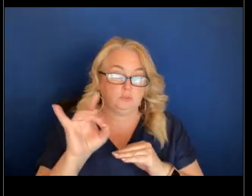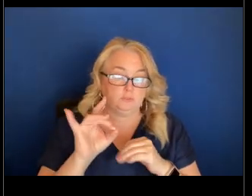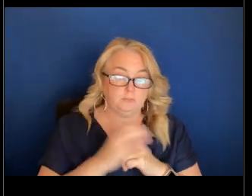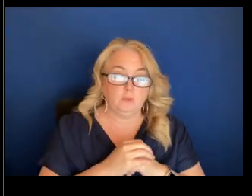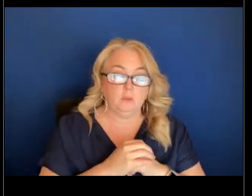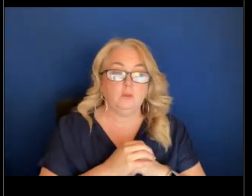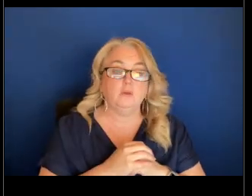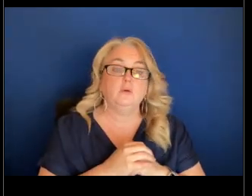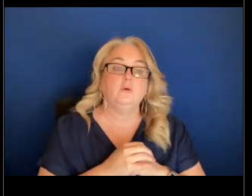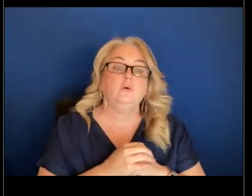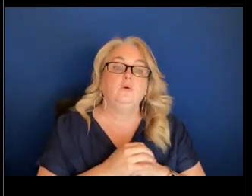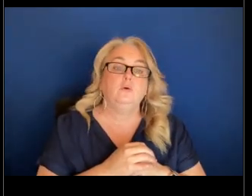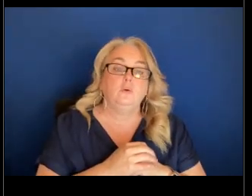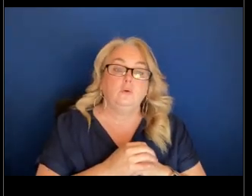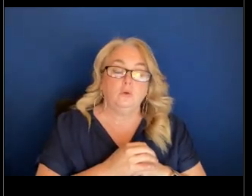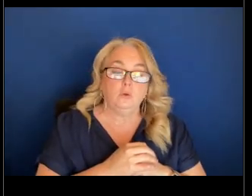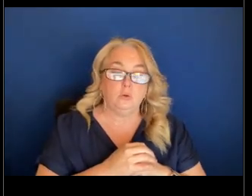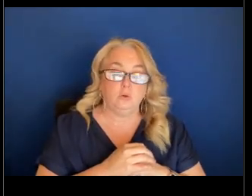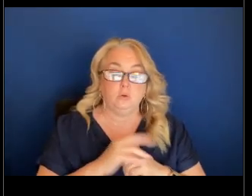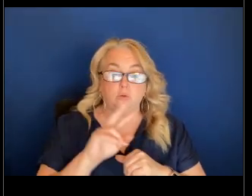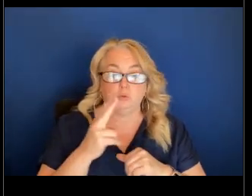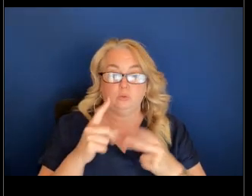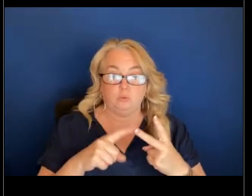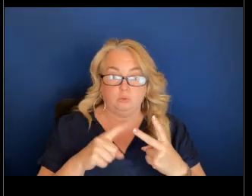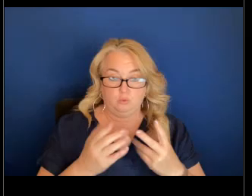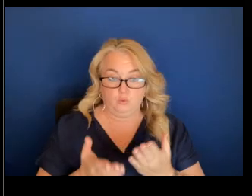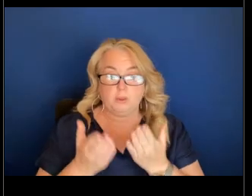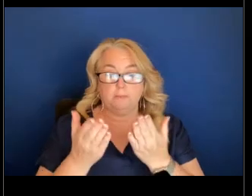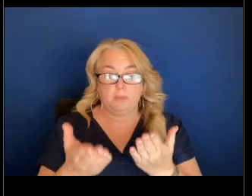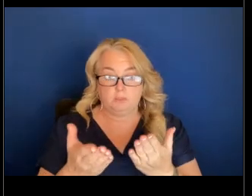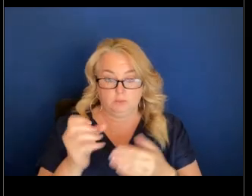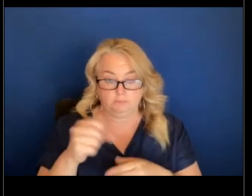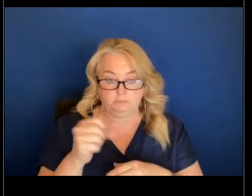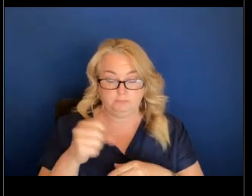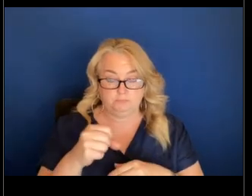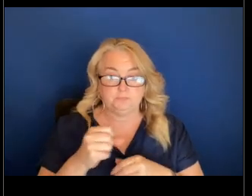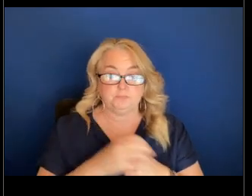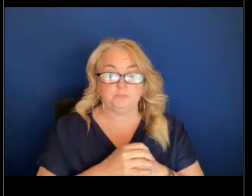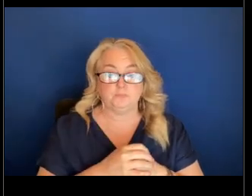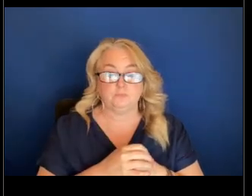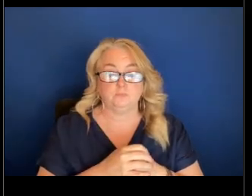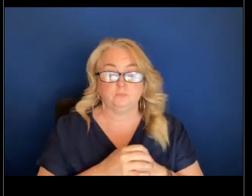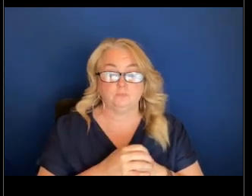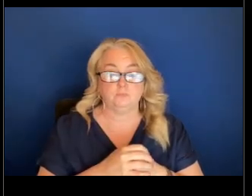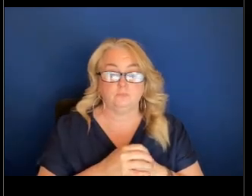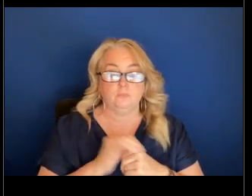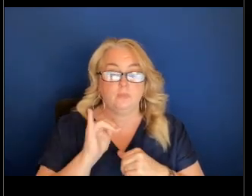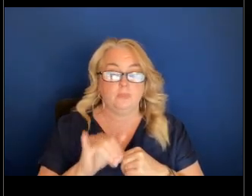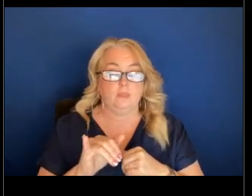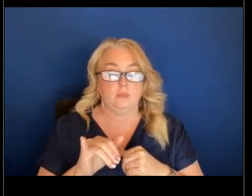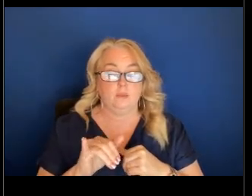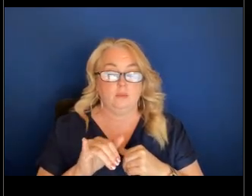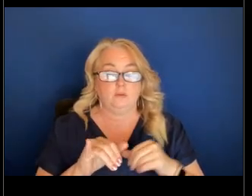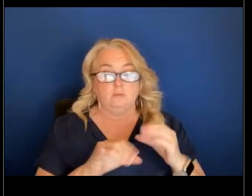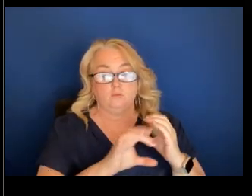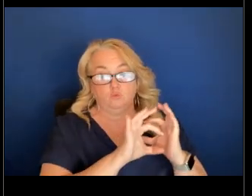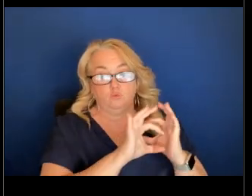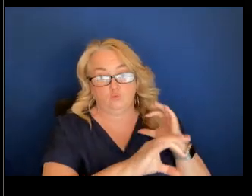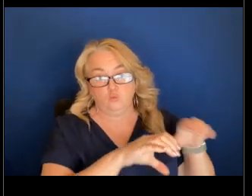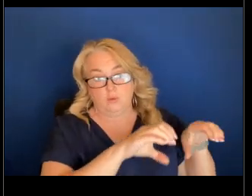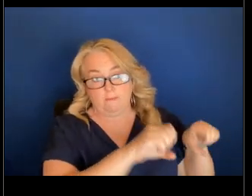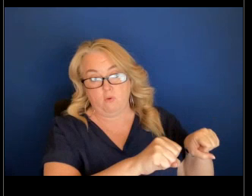It is, and the correct answer was the second option, recommended that grab bars in public toilet rooms be